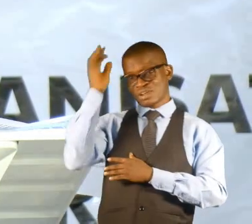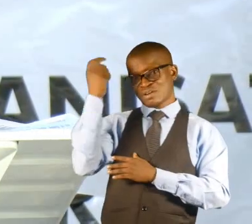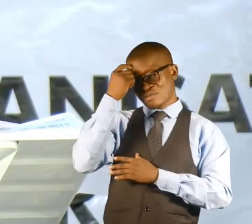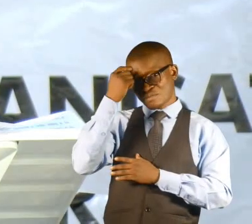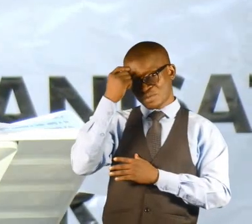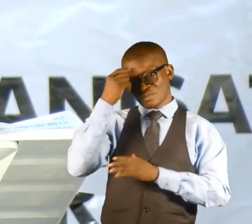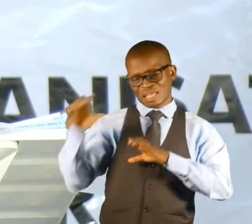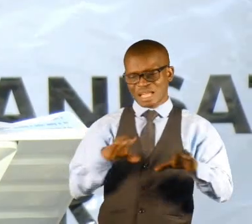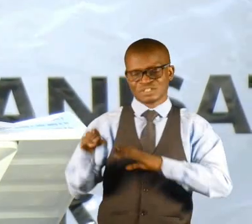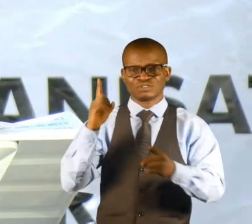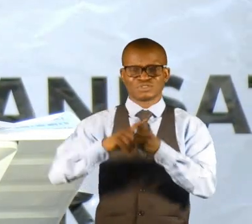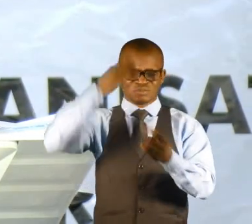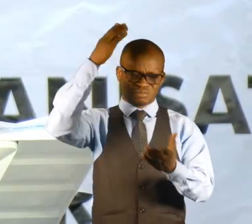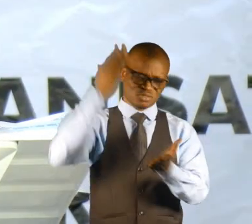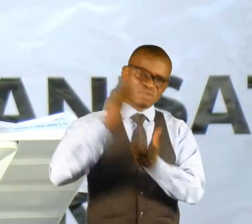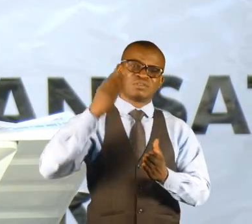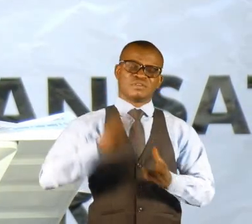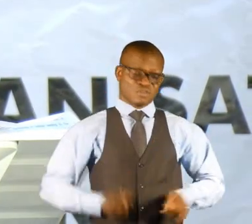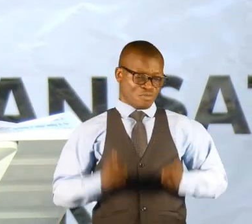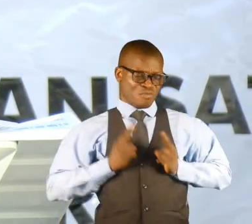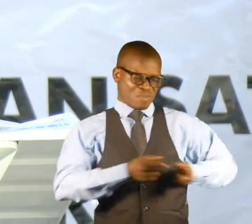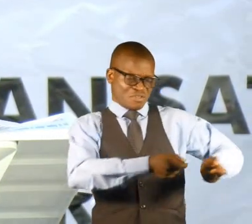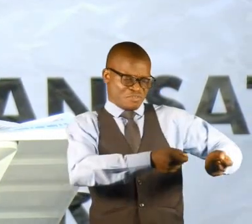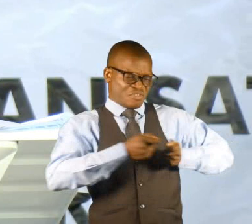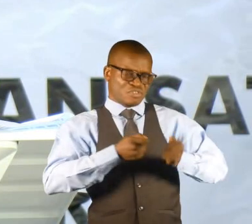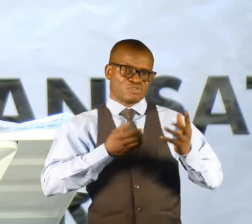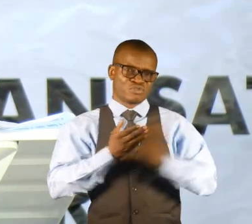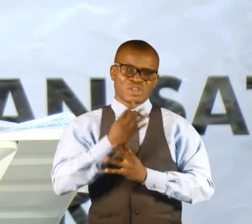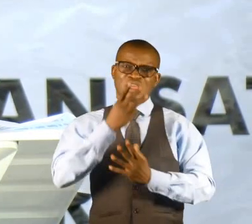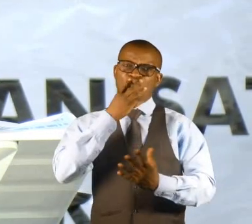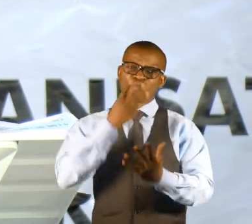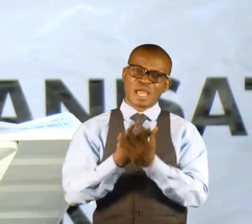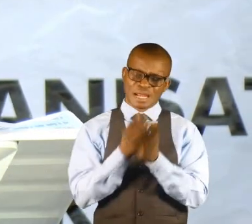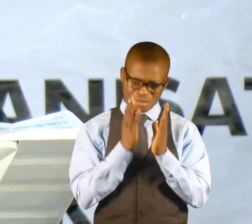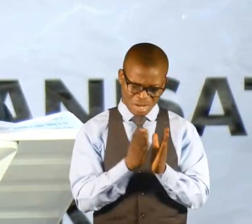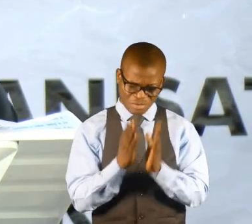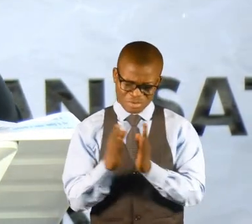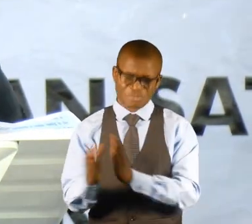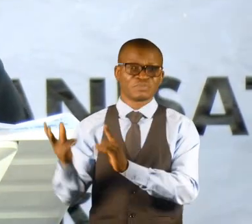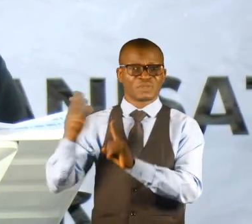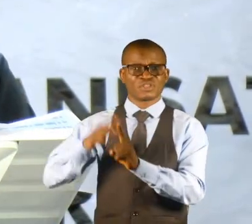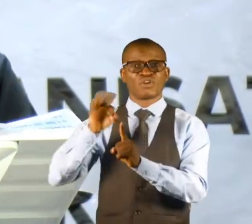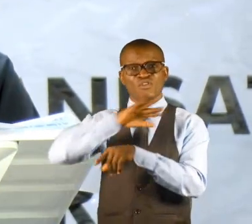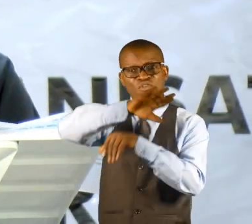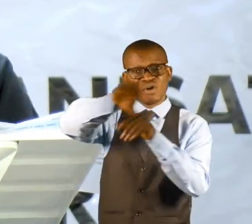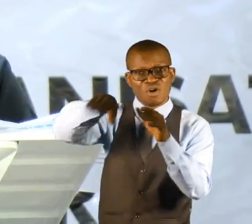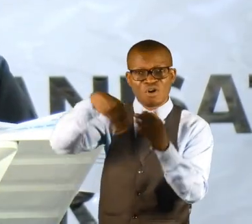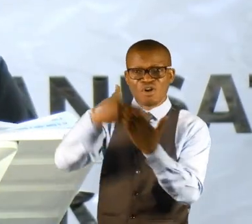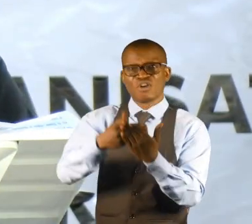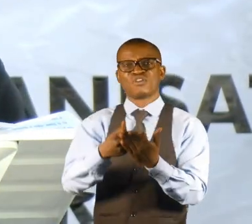federal government's comprehensive strategy to stamp out human trafficking through a well-coordinated implementation